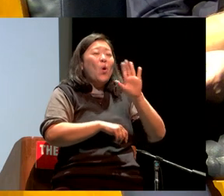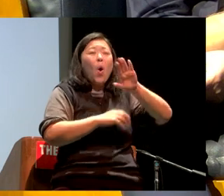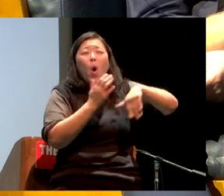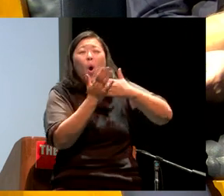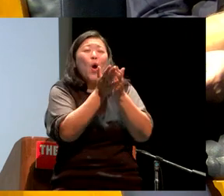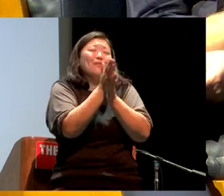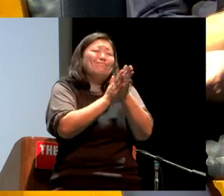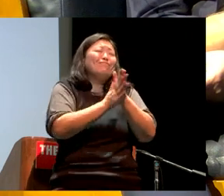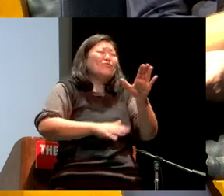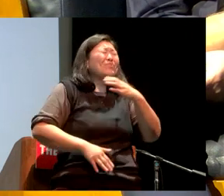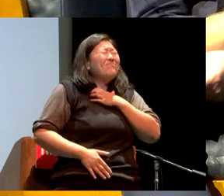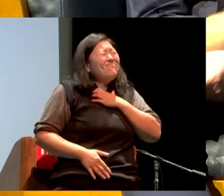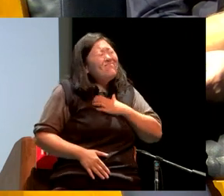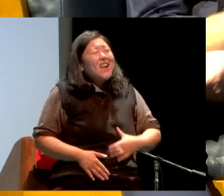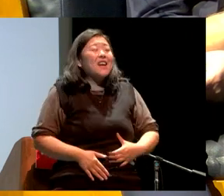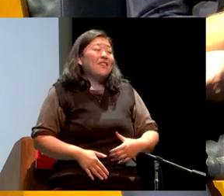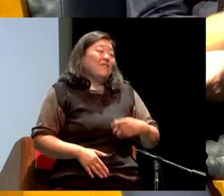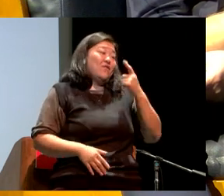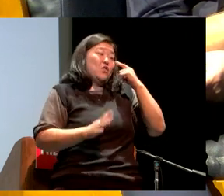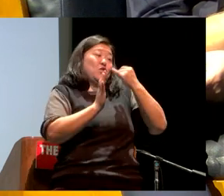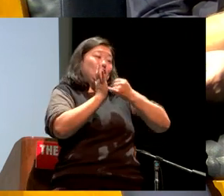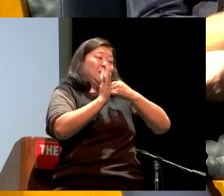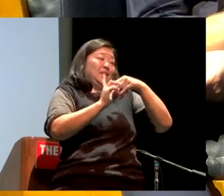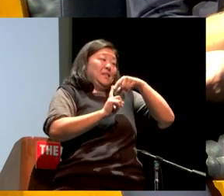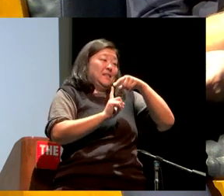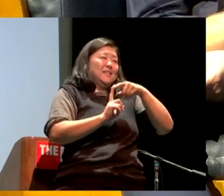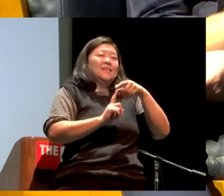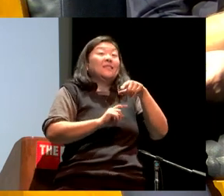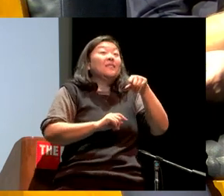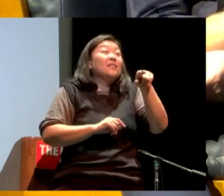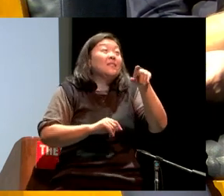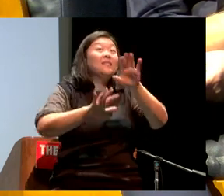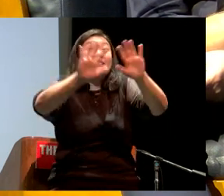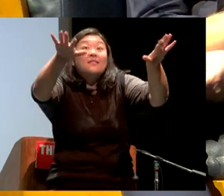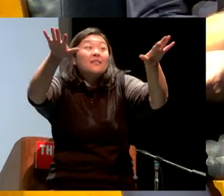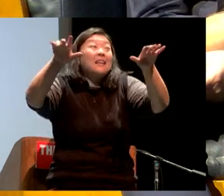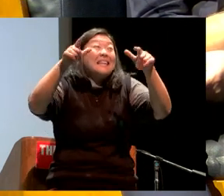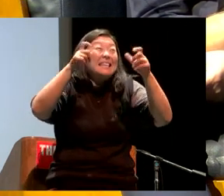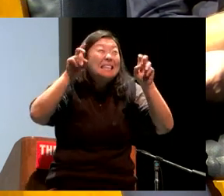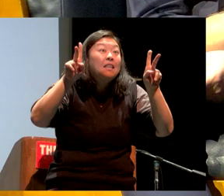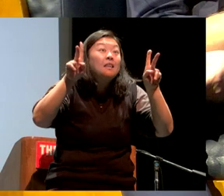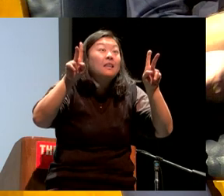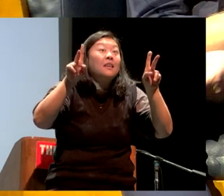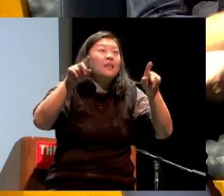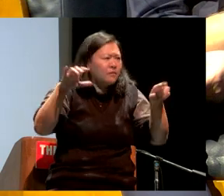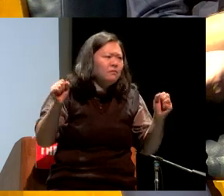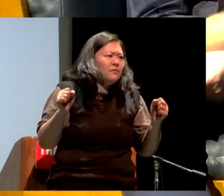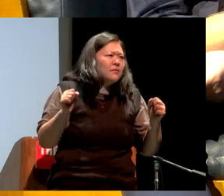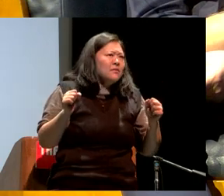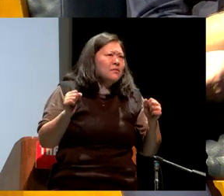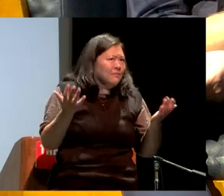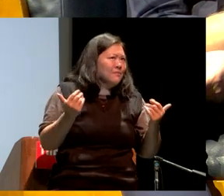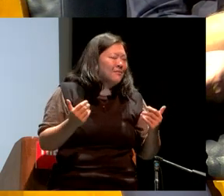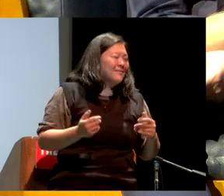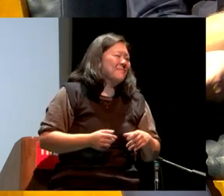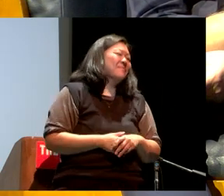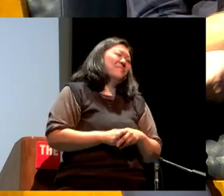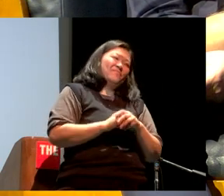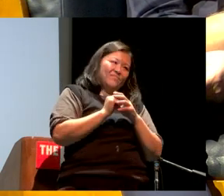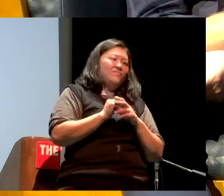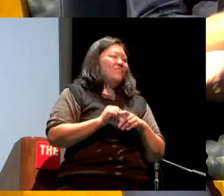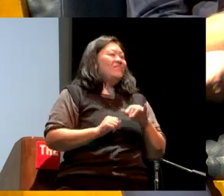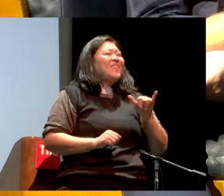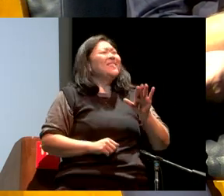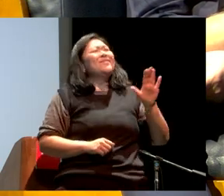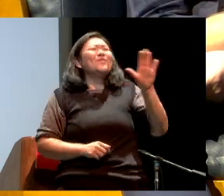or, you know, video games, anime, all of that, right now it's your superpower. Like us, we embrace that, and now, you know, we're very successful, and I still play video